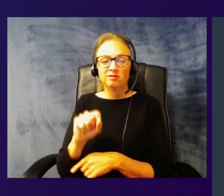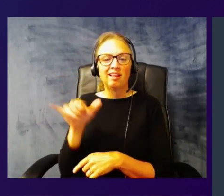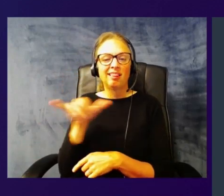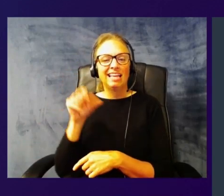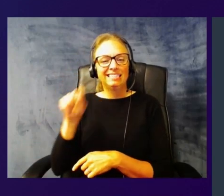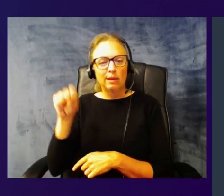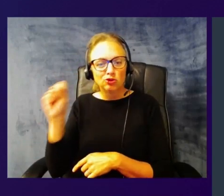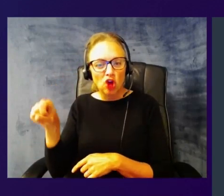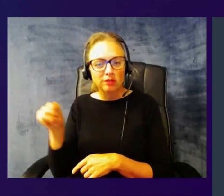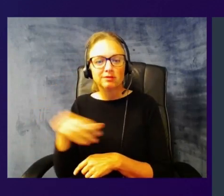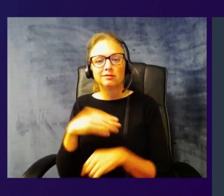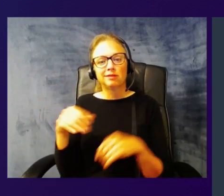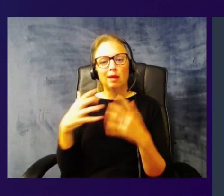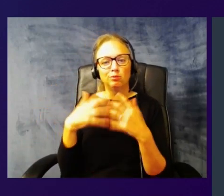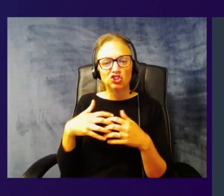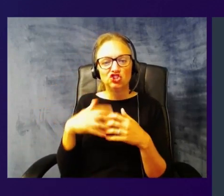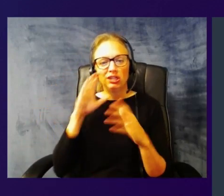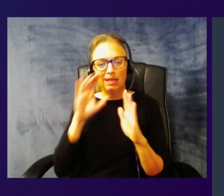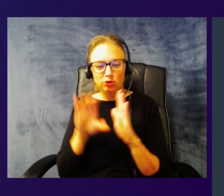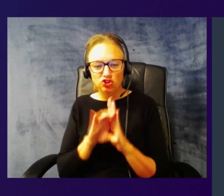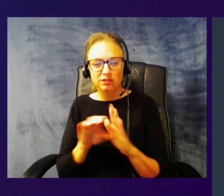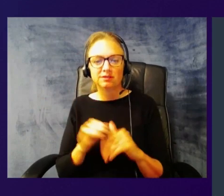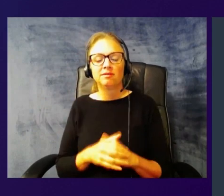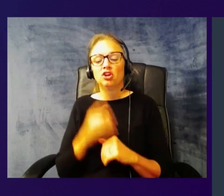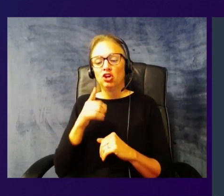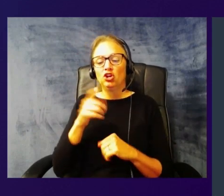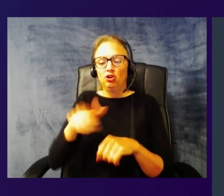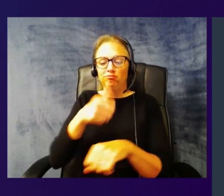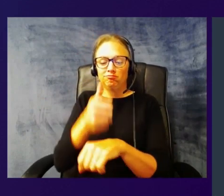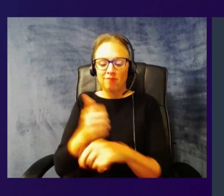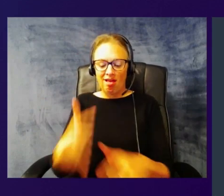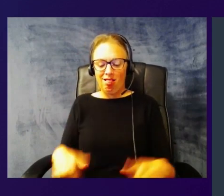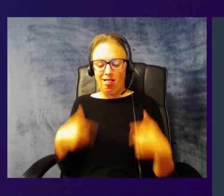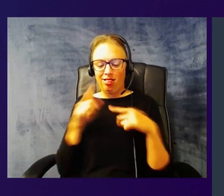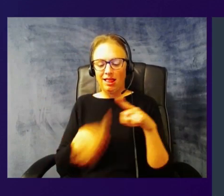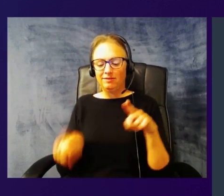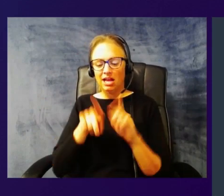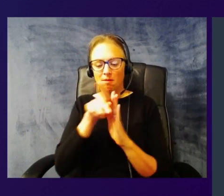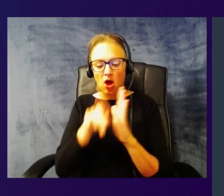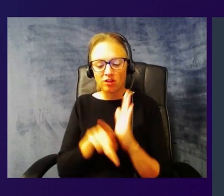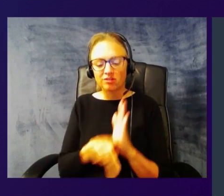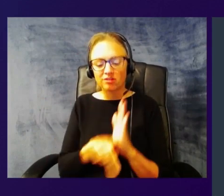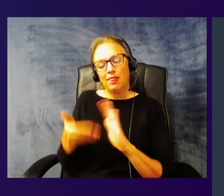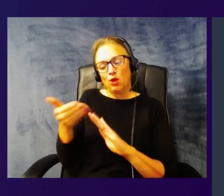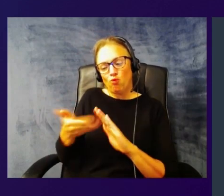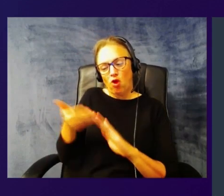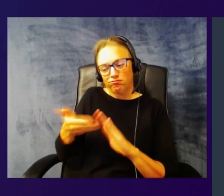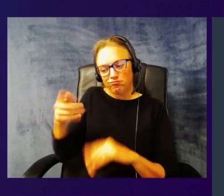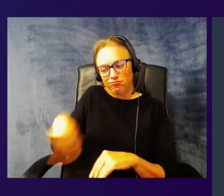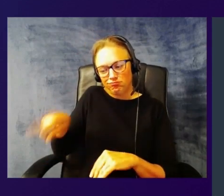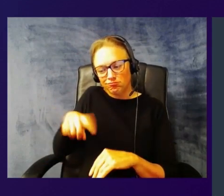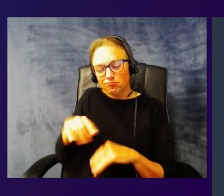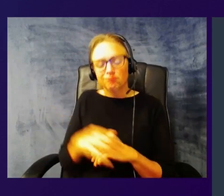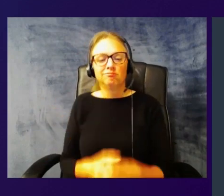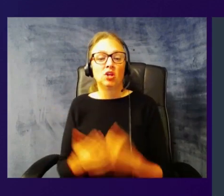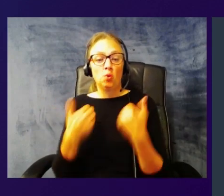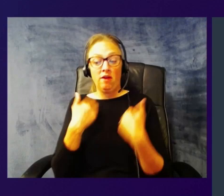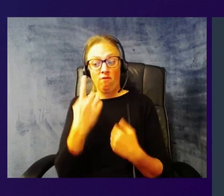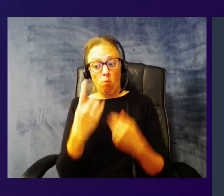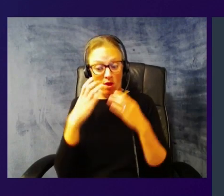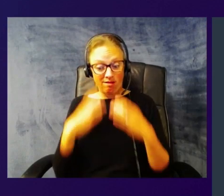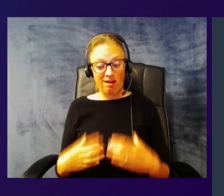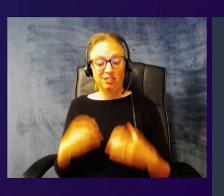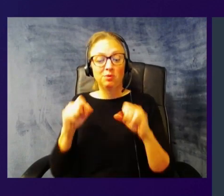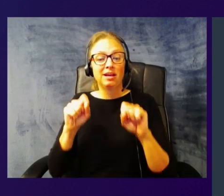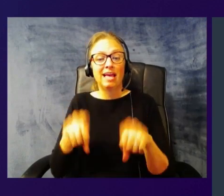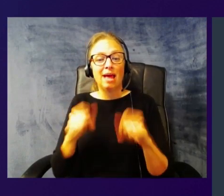images. You create lifecycle policies, which are then used to automate operations on these resources. We have one customer that was able to